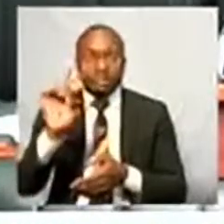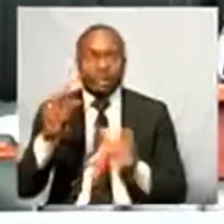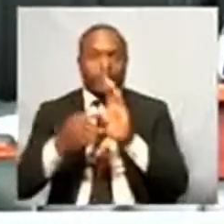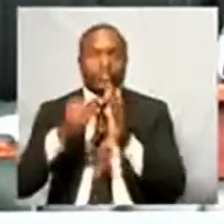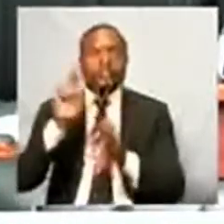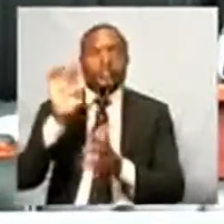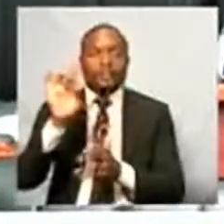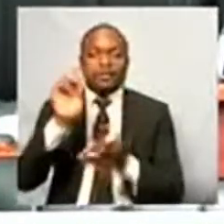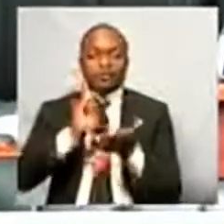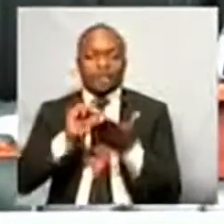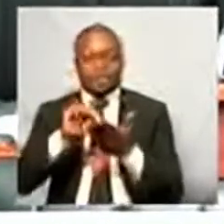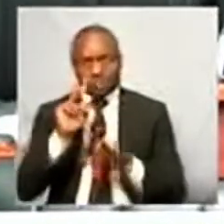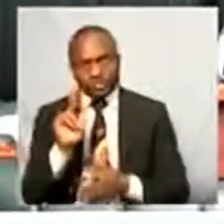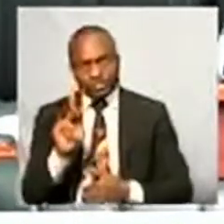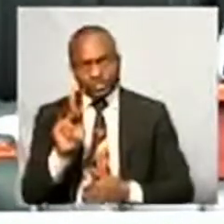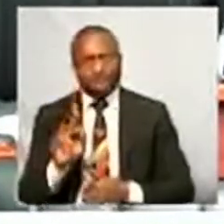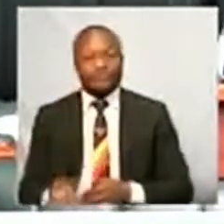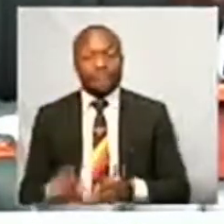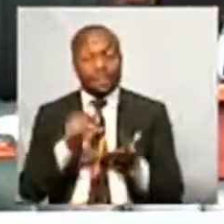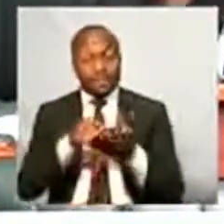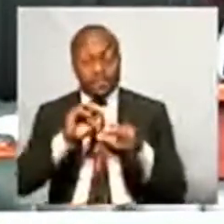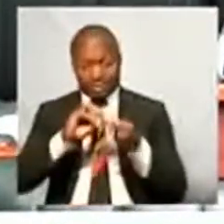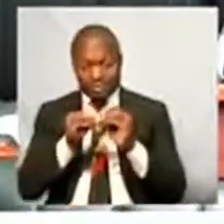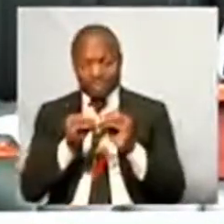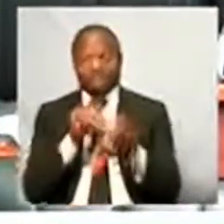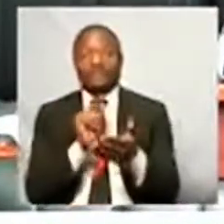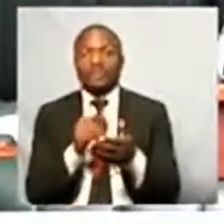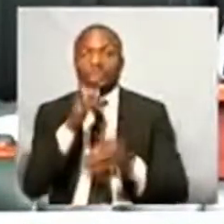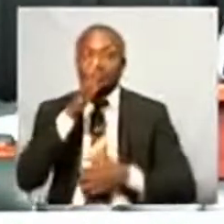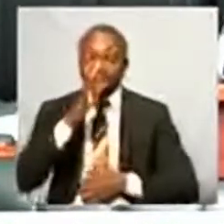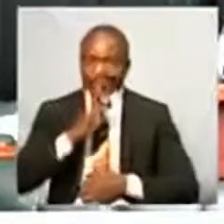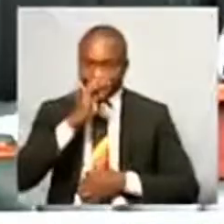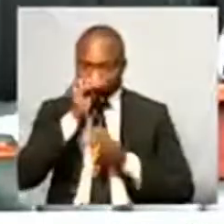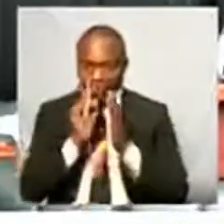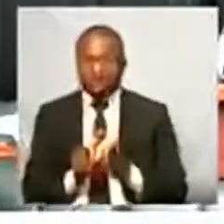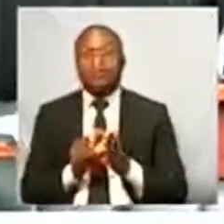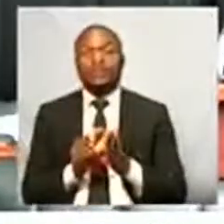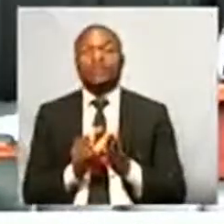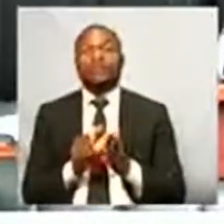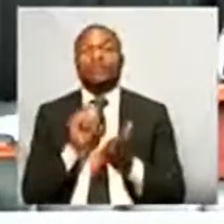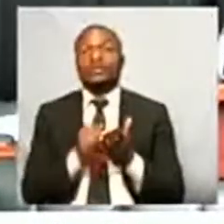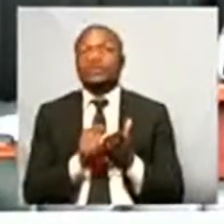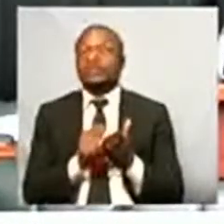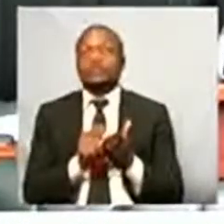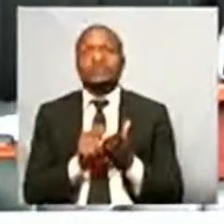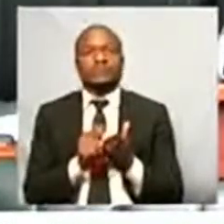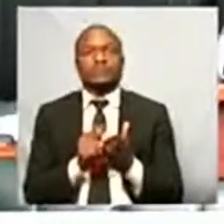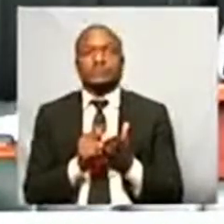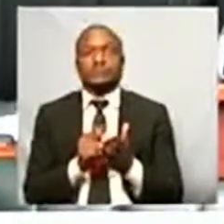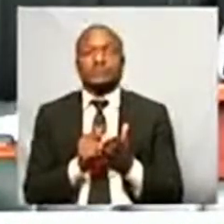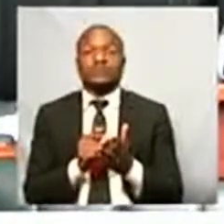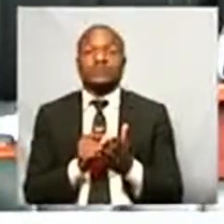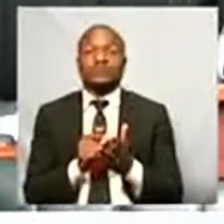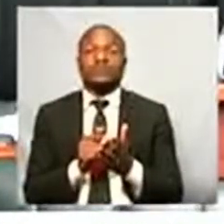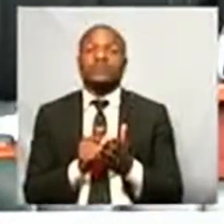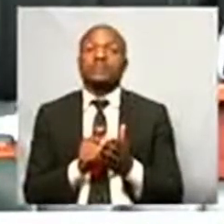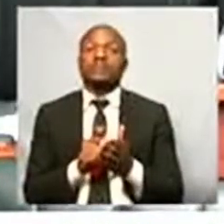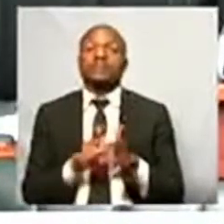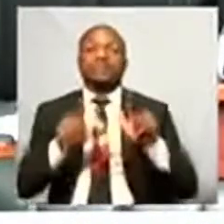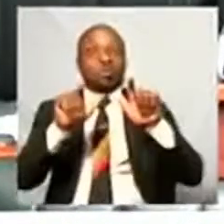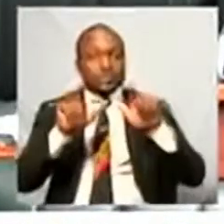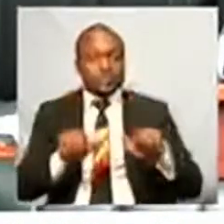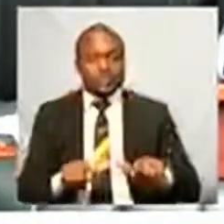228.8 million kwacha. These figures, Madam Speaker, point to a systemic breakdown in debt recovery